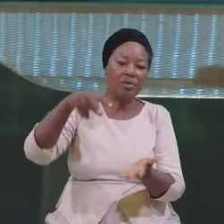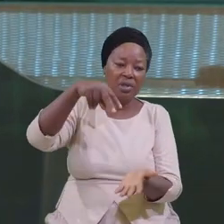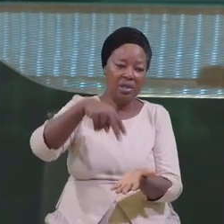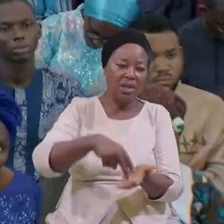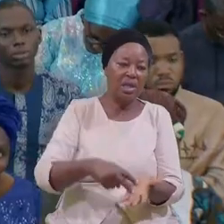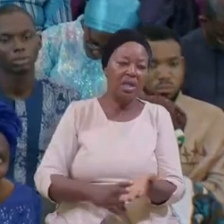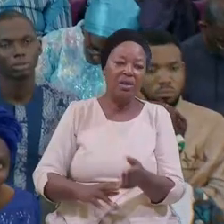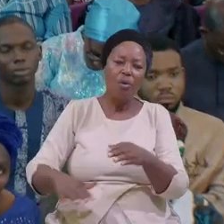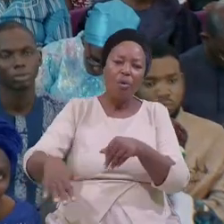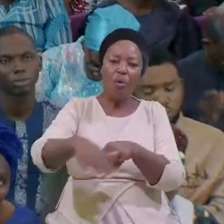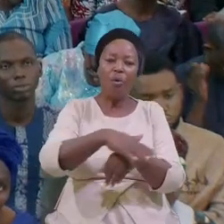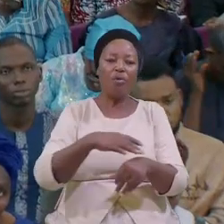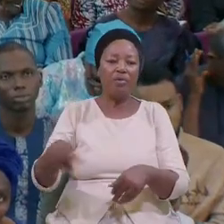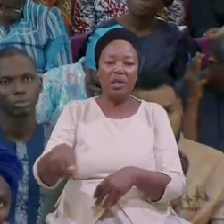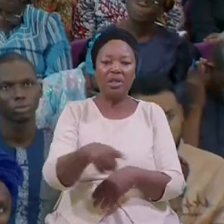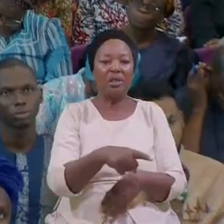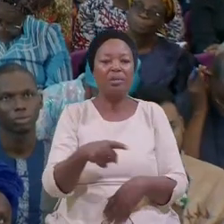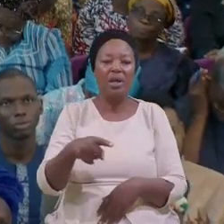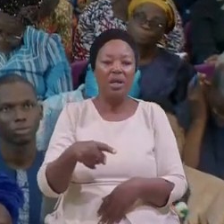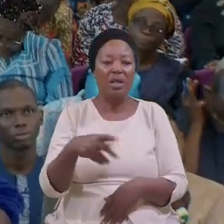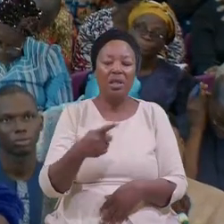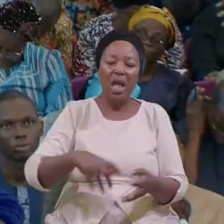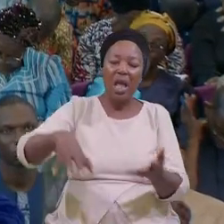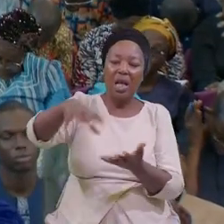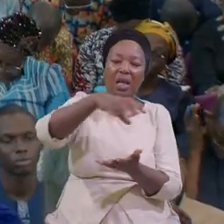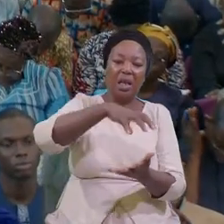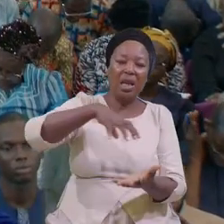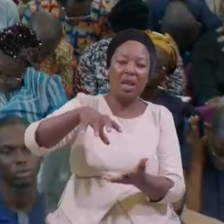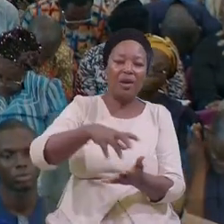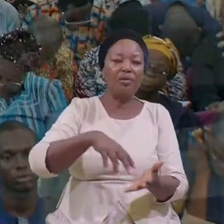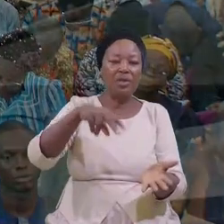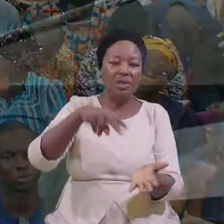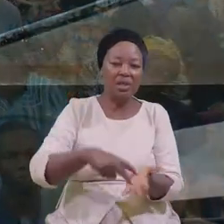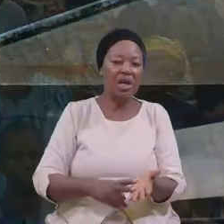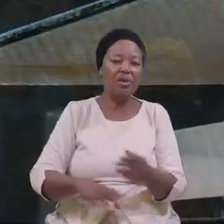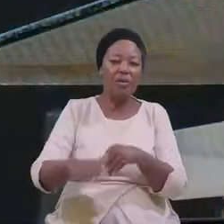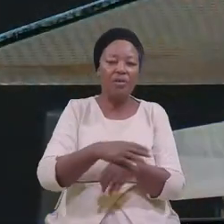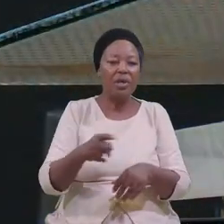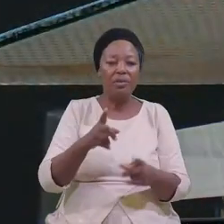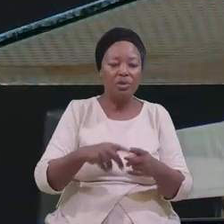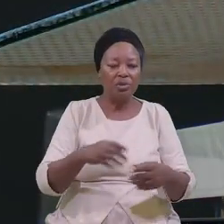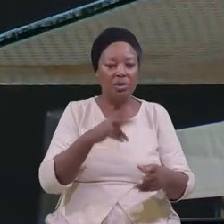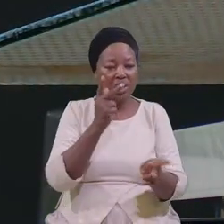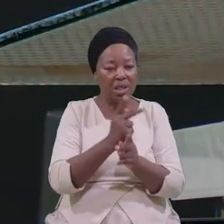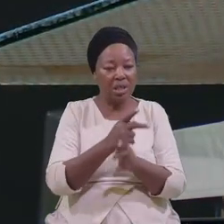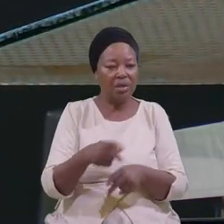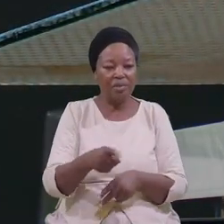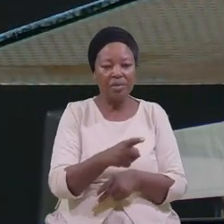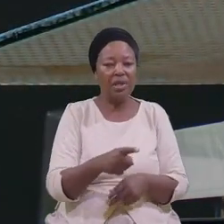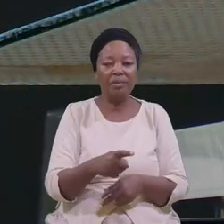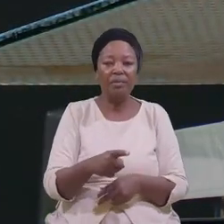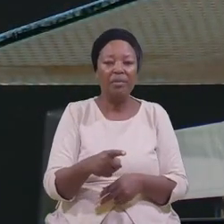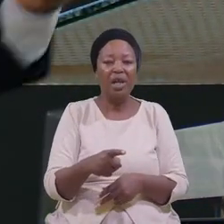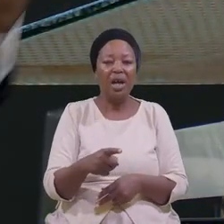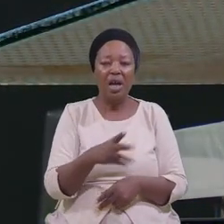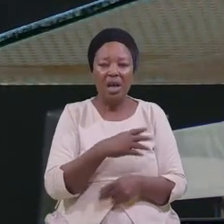standeth over them. The cloud standeth over them to shield them, to come between them